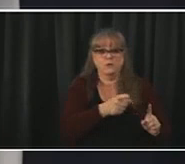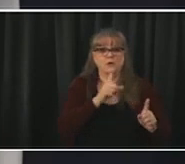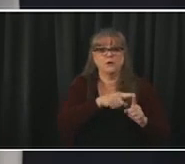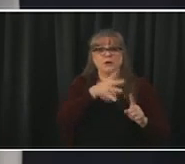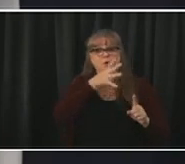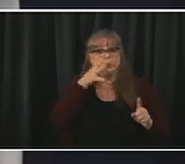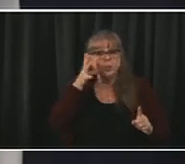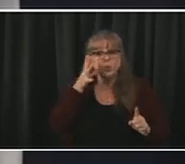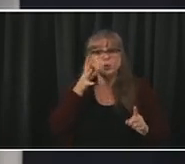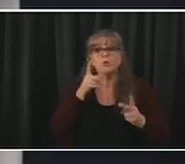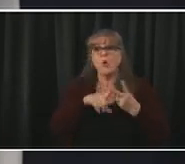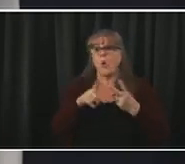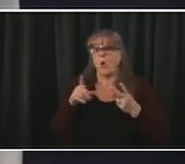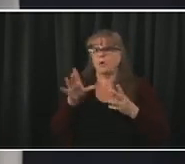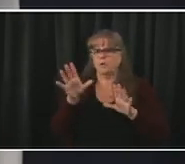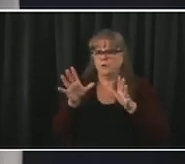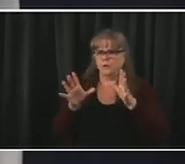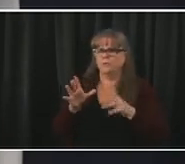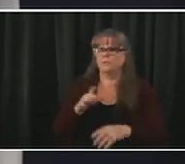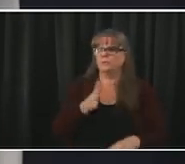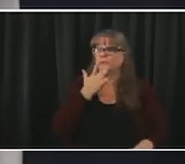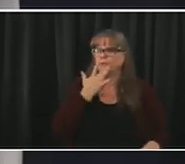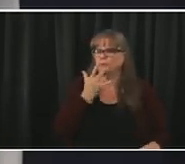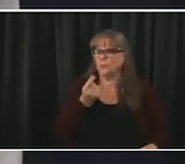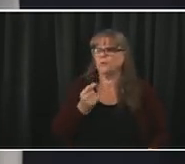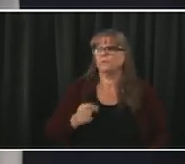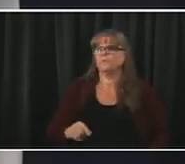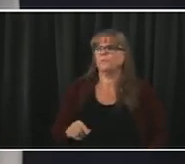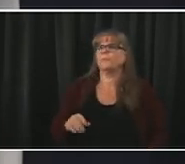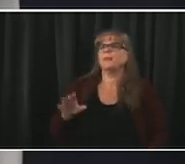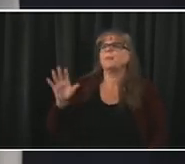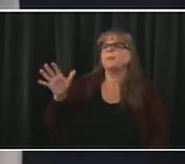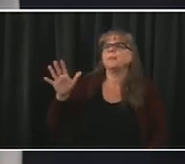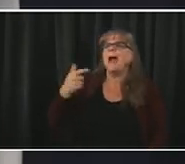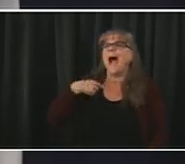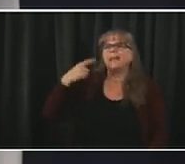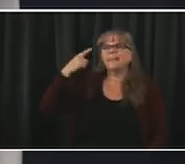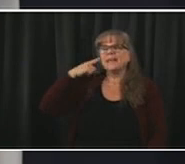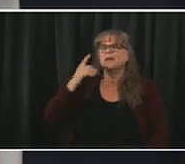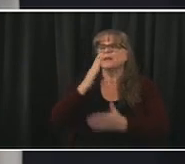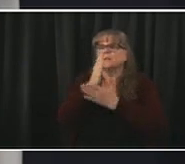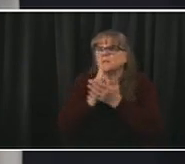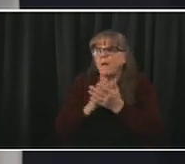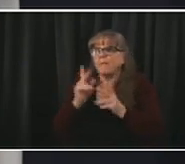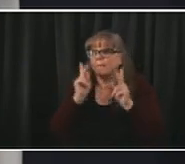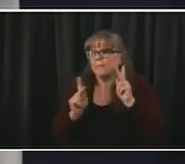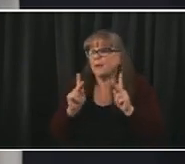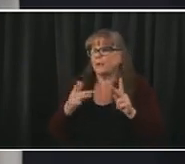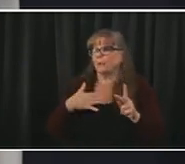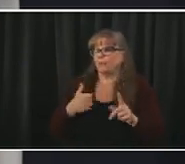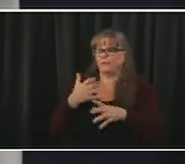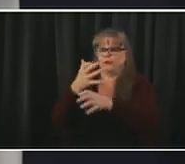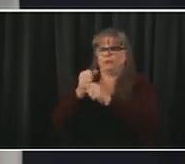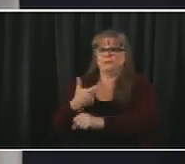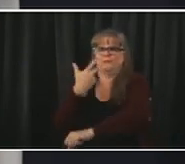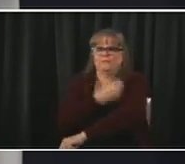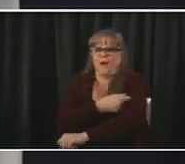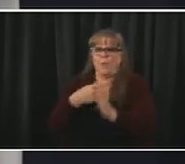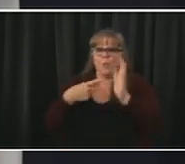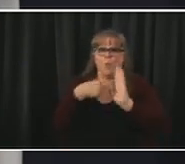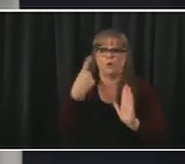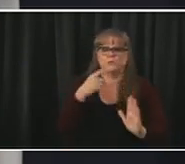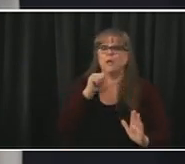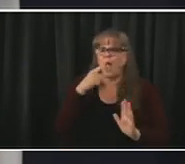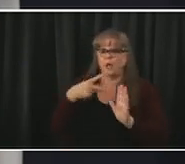think some consumers have a preference for one dose instead of two. I would also add that it is the easiest to move around